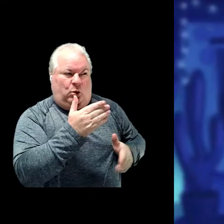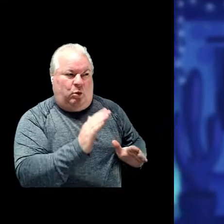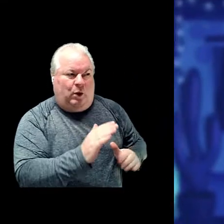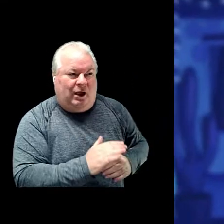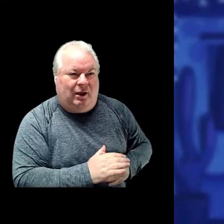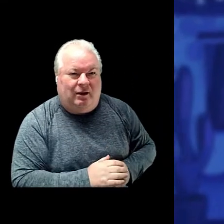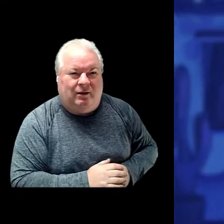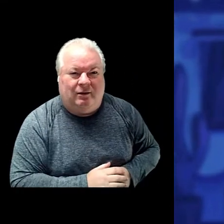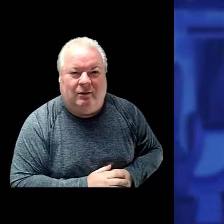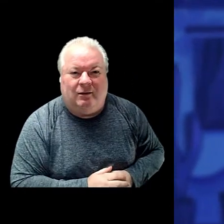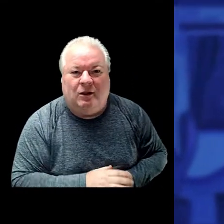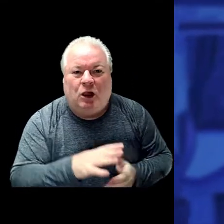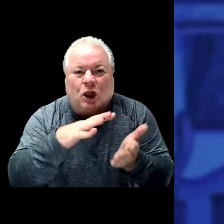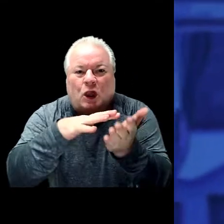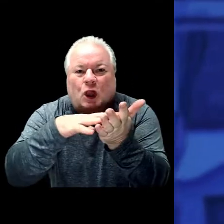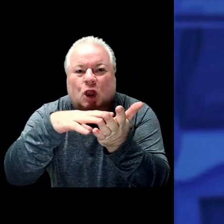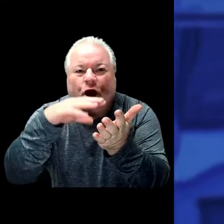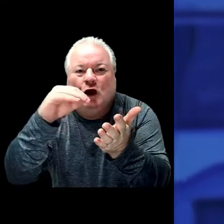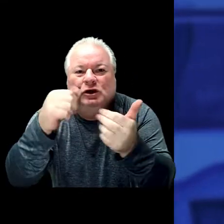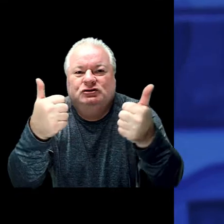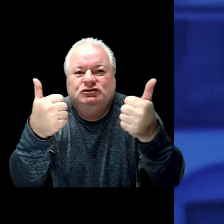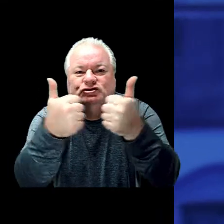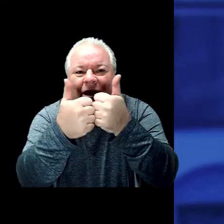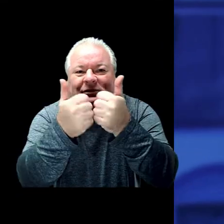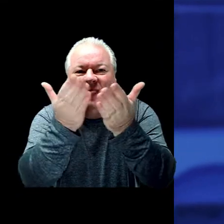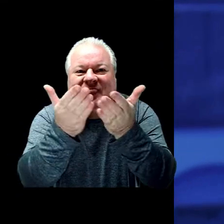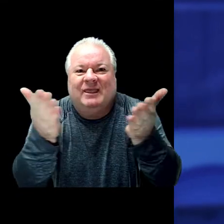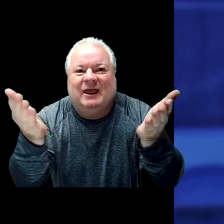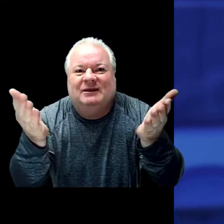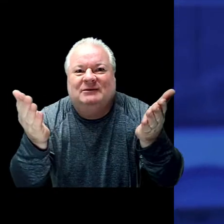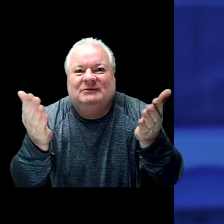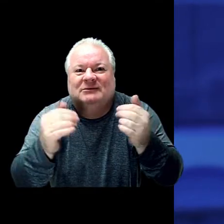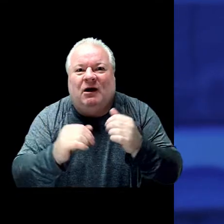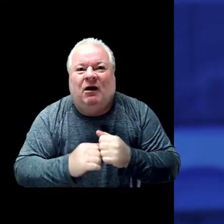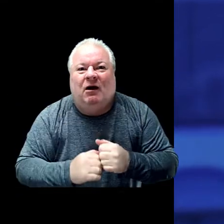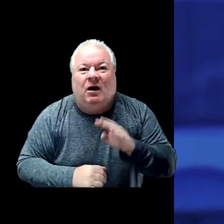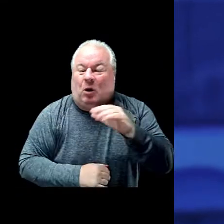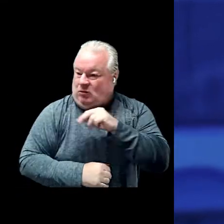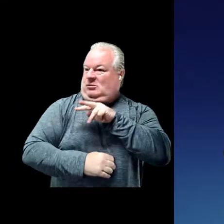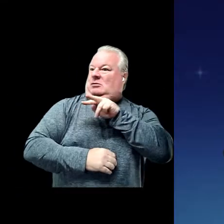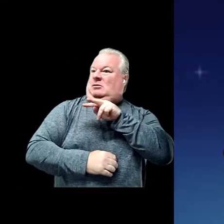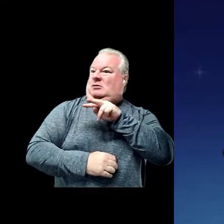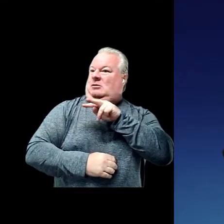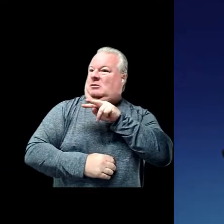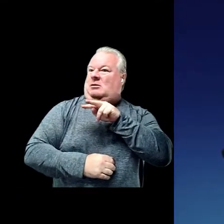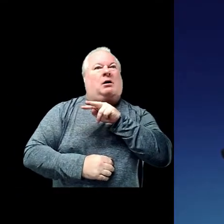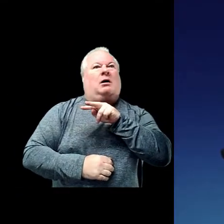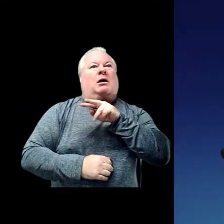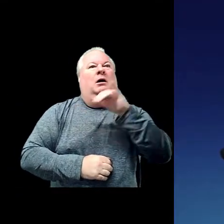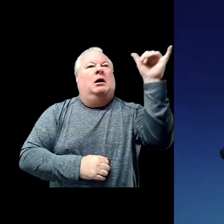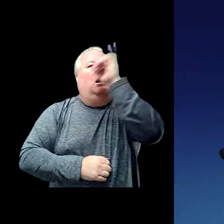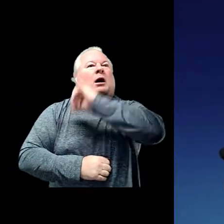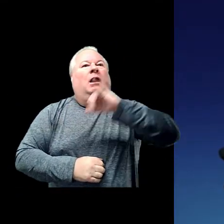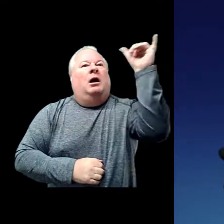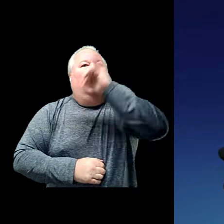leaning closer. Learn challenging things. Mojo was